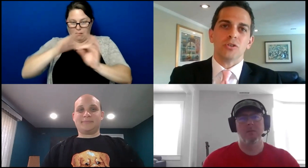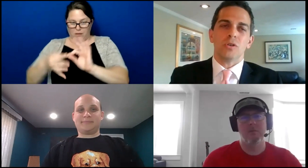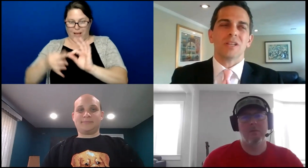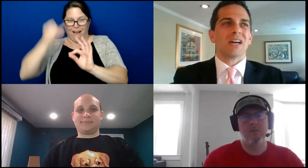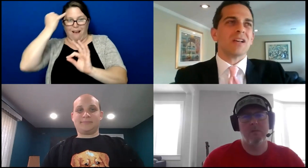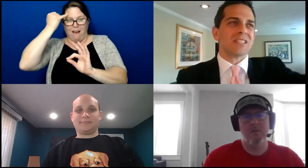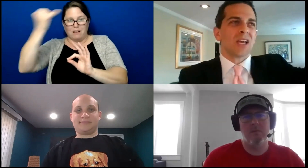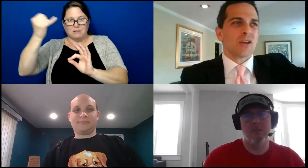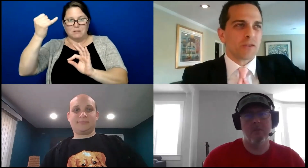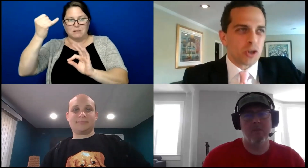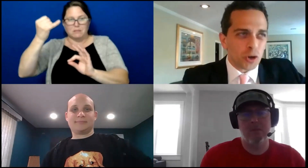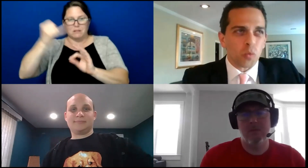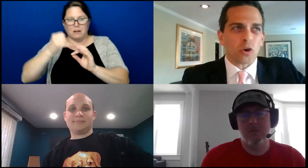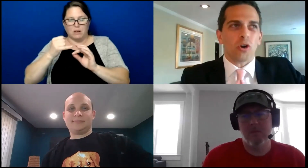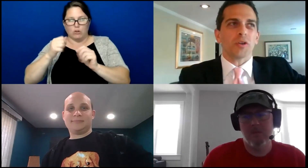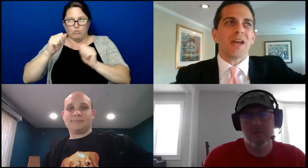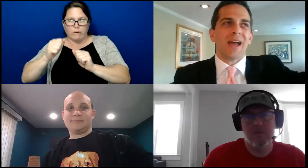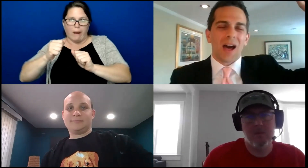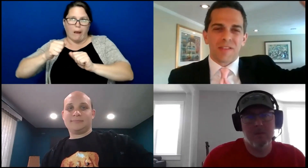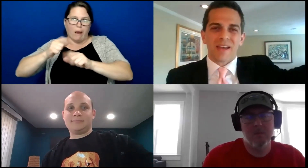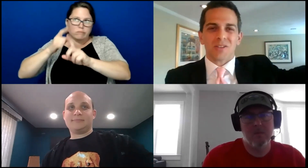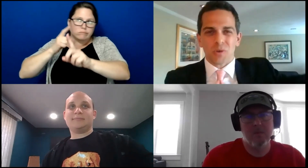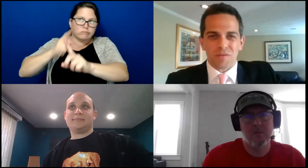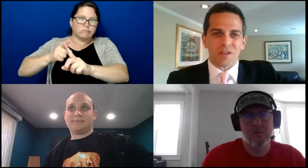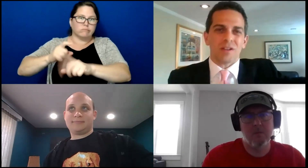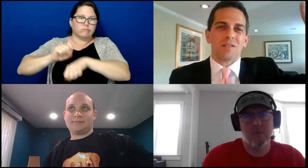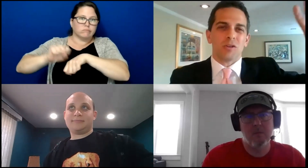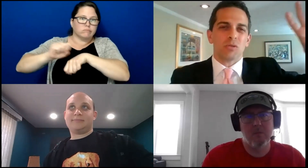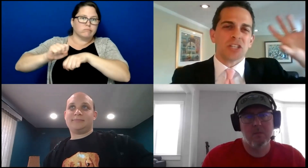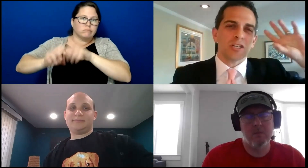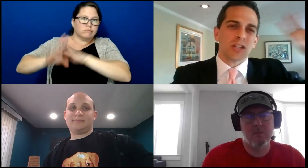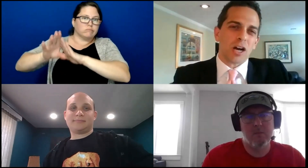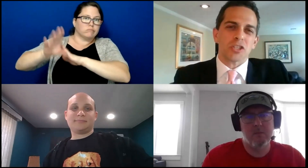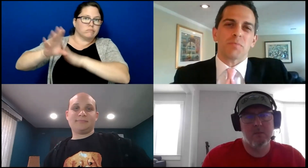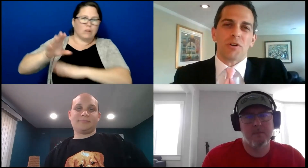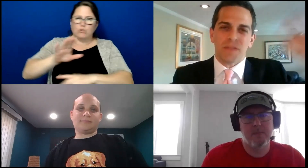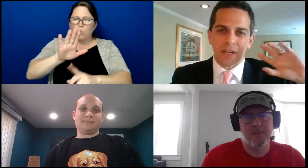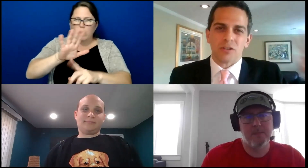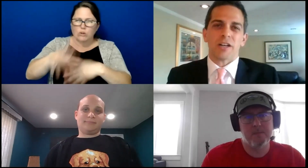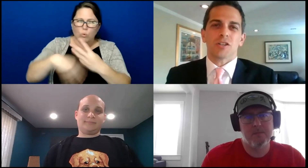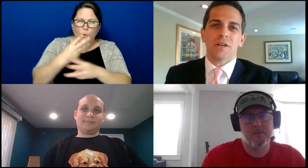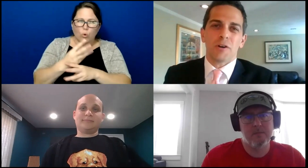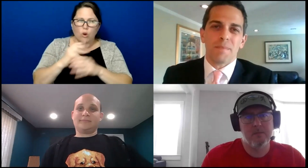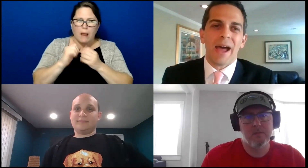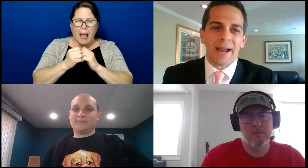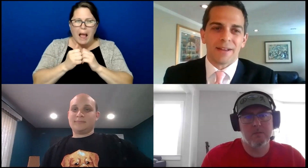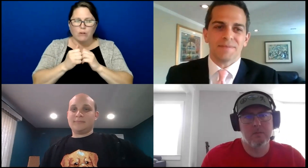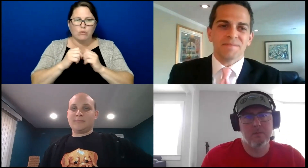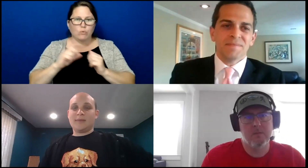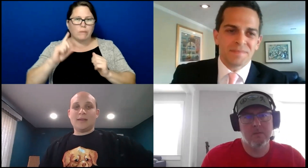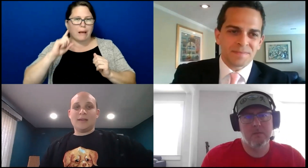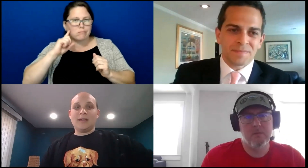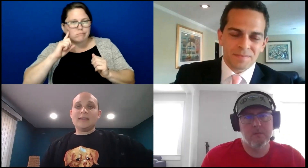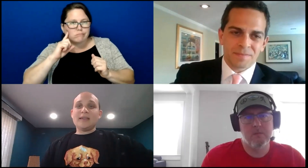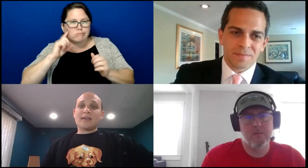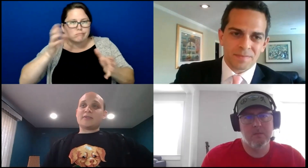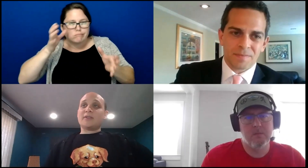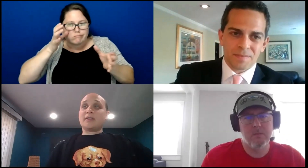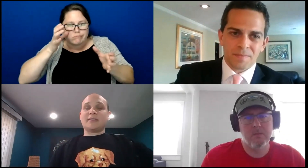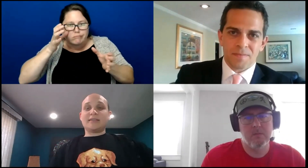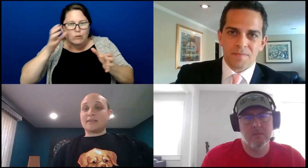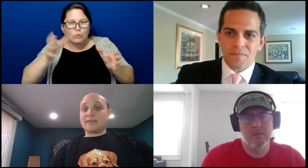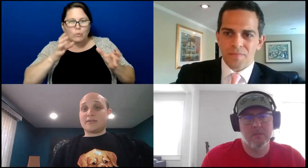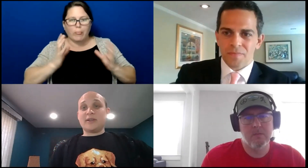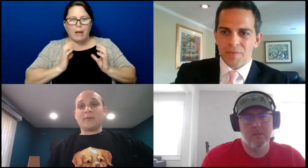be pursued? Tell us your world, how you listen to the customer and then try to deliver it back.